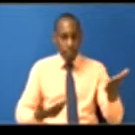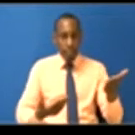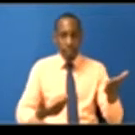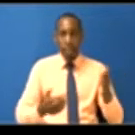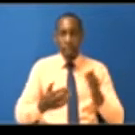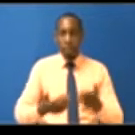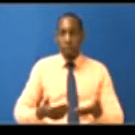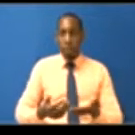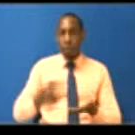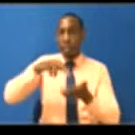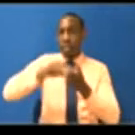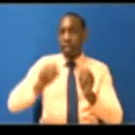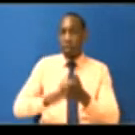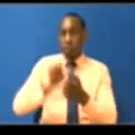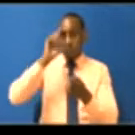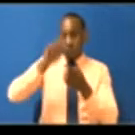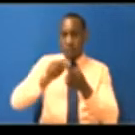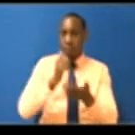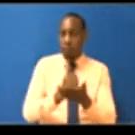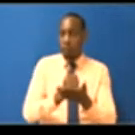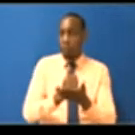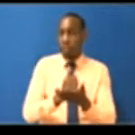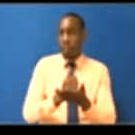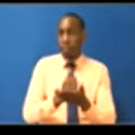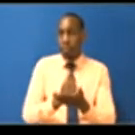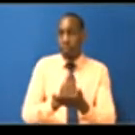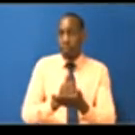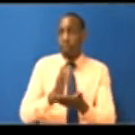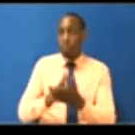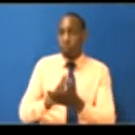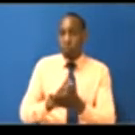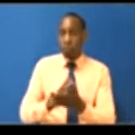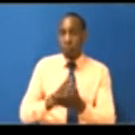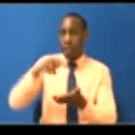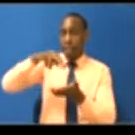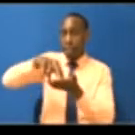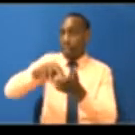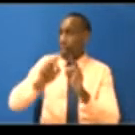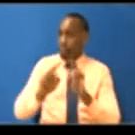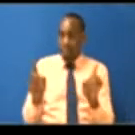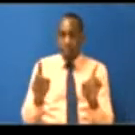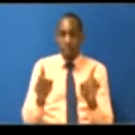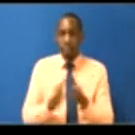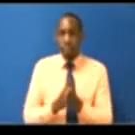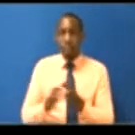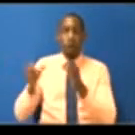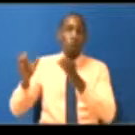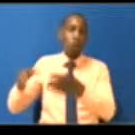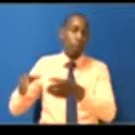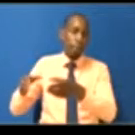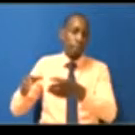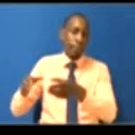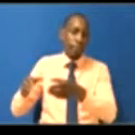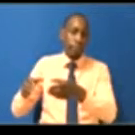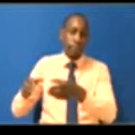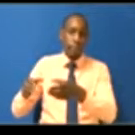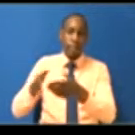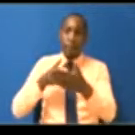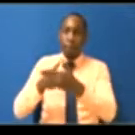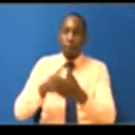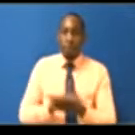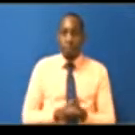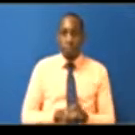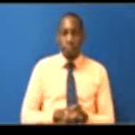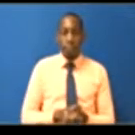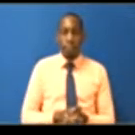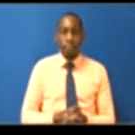don't present themselves up to run for office he didn't present himself but then that there was the party rigged him out performing go